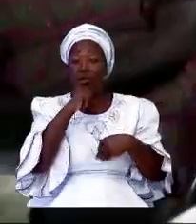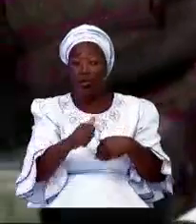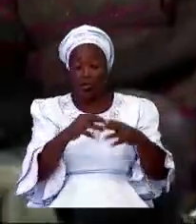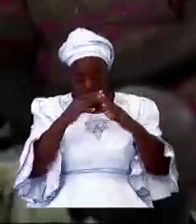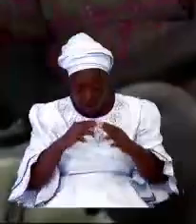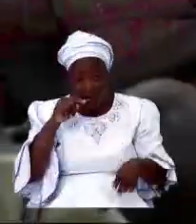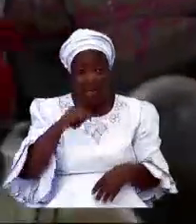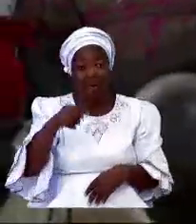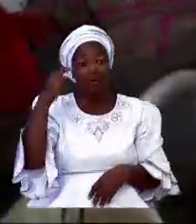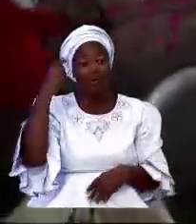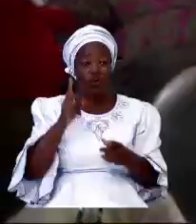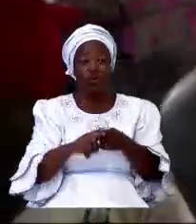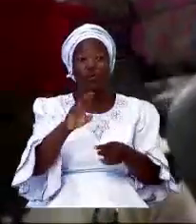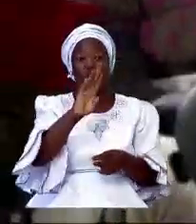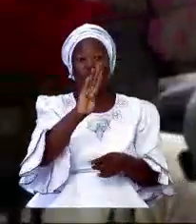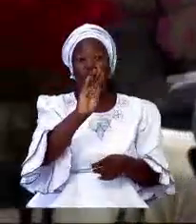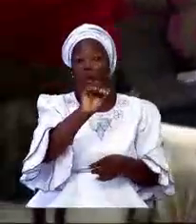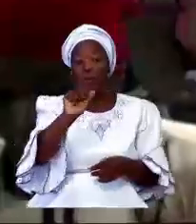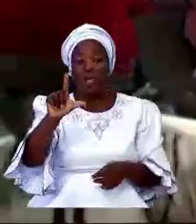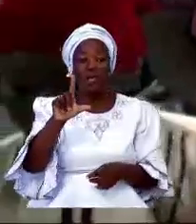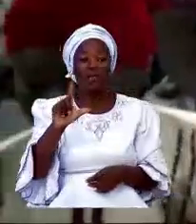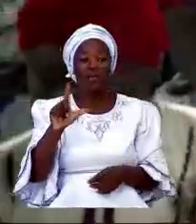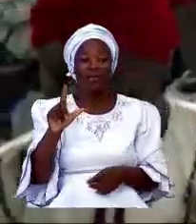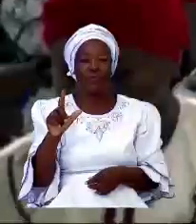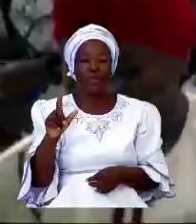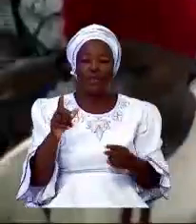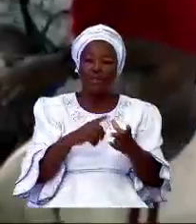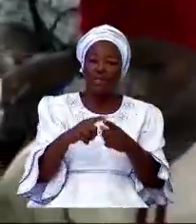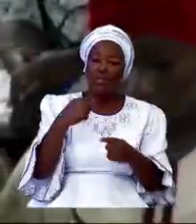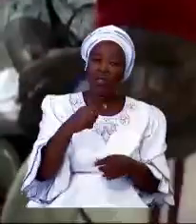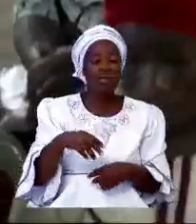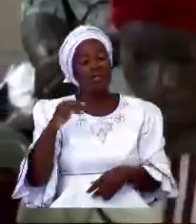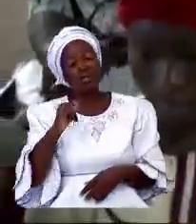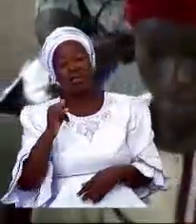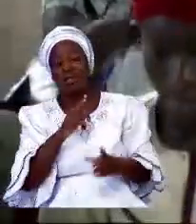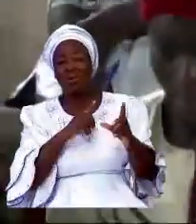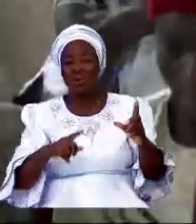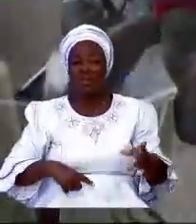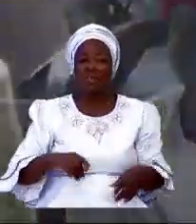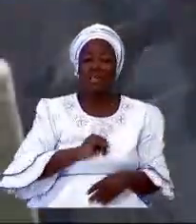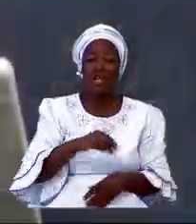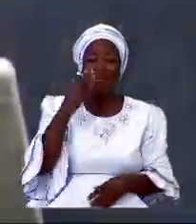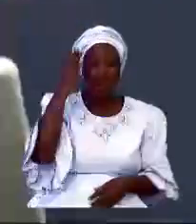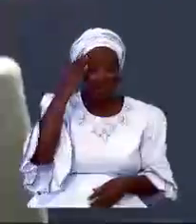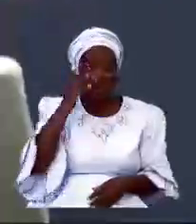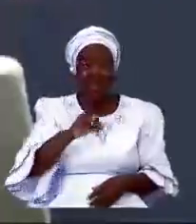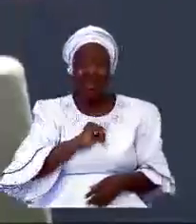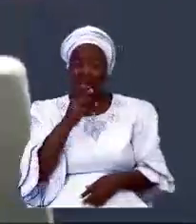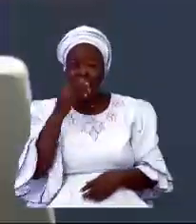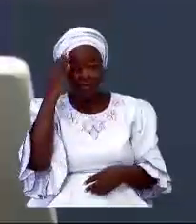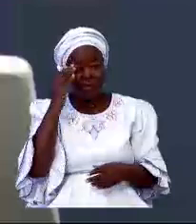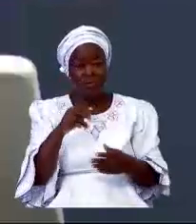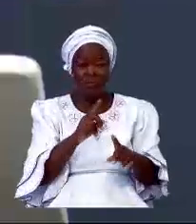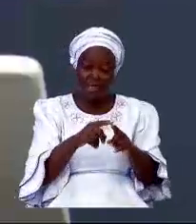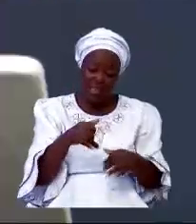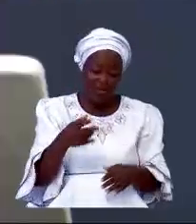7,000 men who have not bowed down to Baal. Yes, Lord, but I can't see any